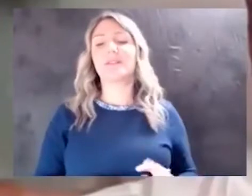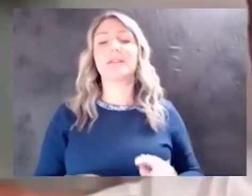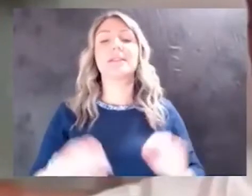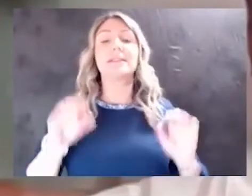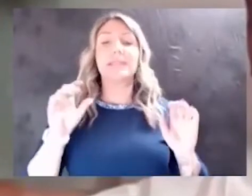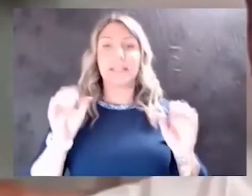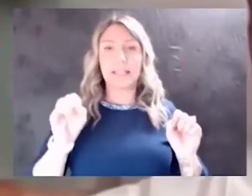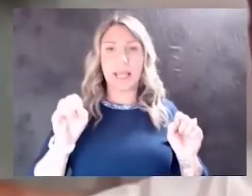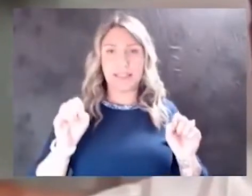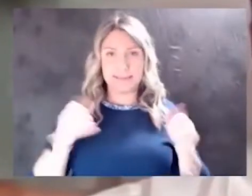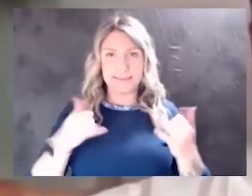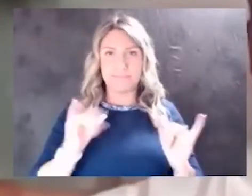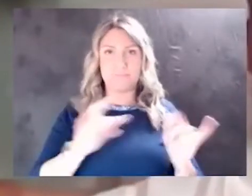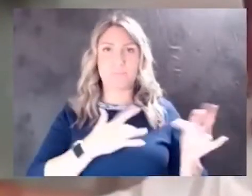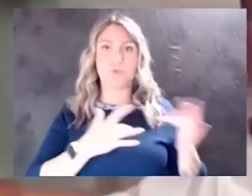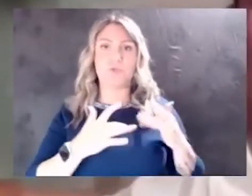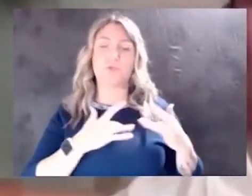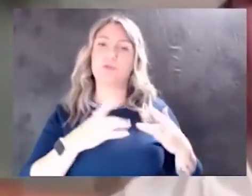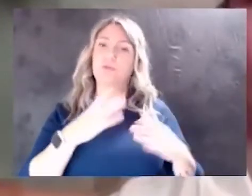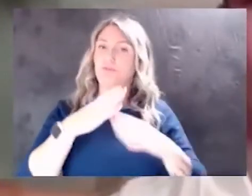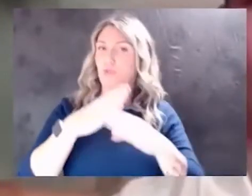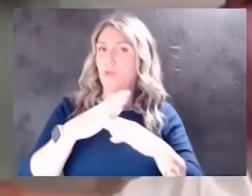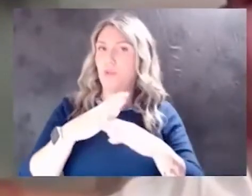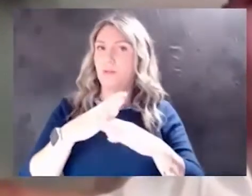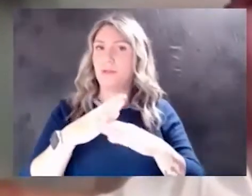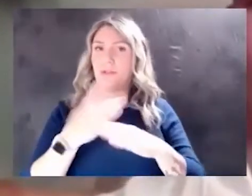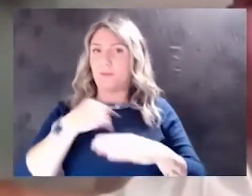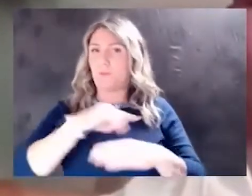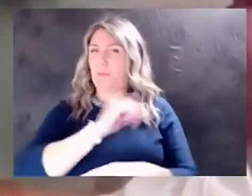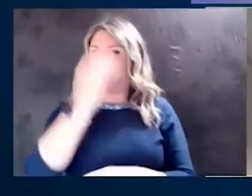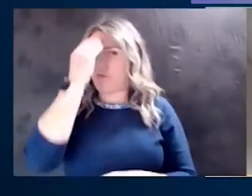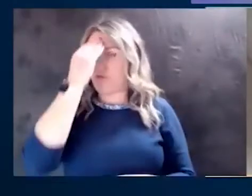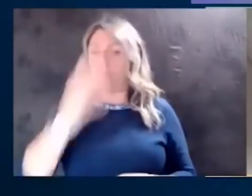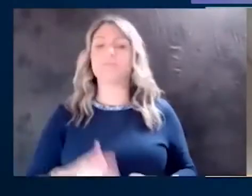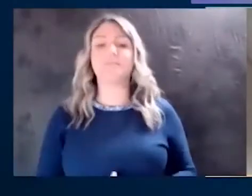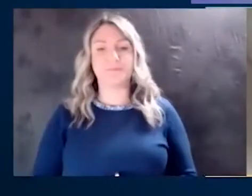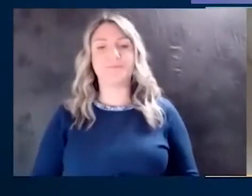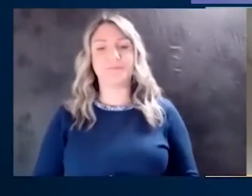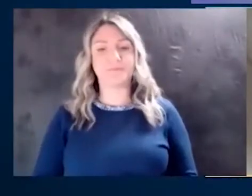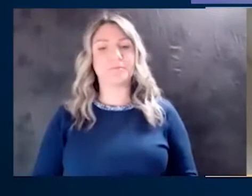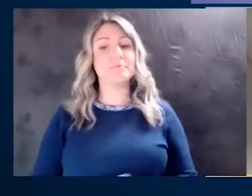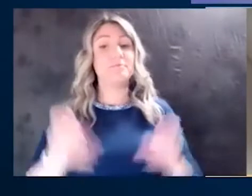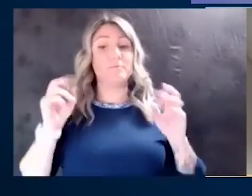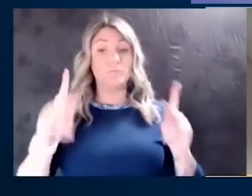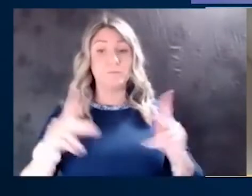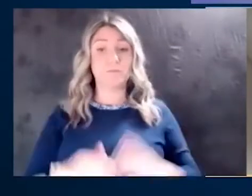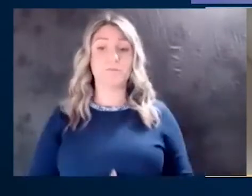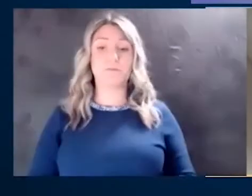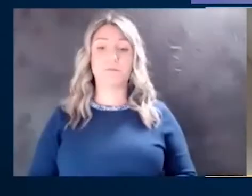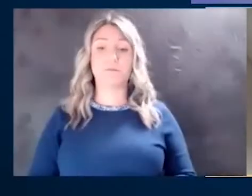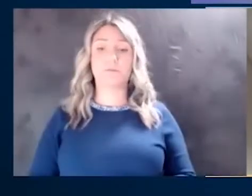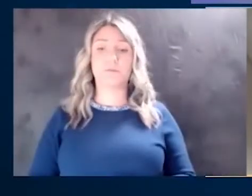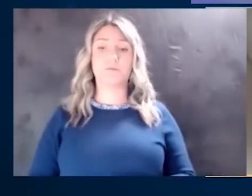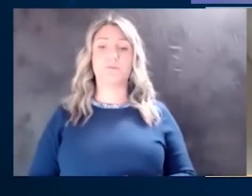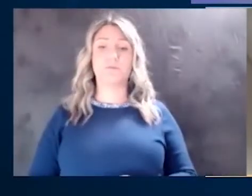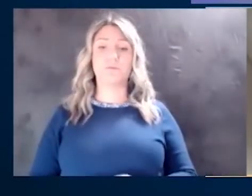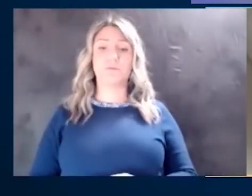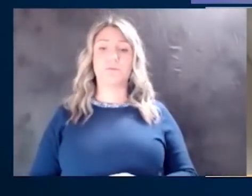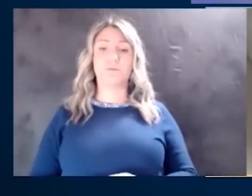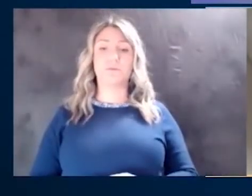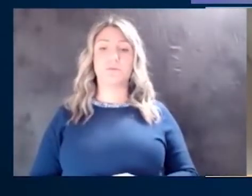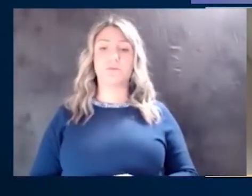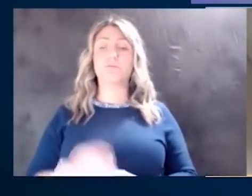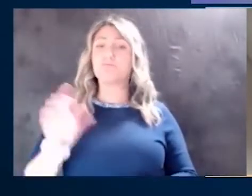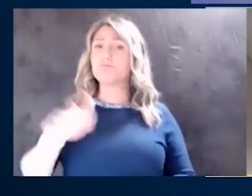concerned of protecting as much as we know. Okay. And then let's talk to one of our other dads